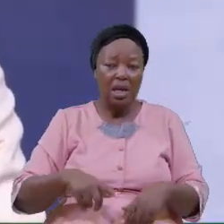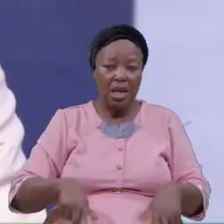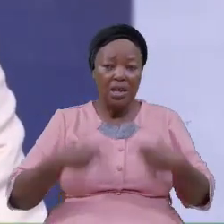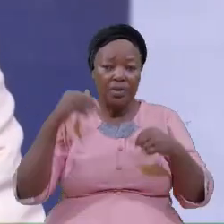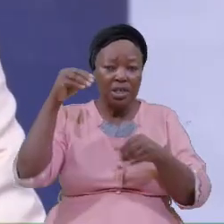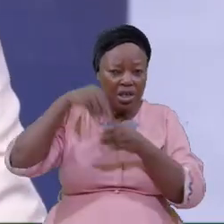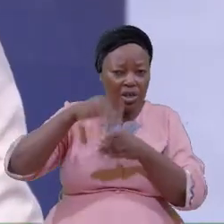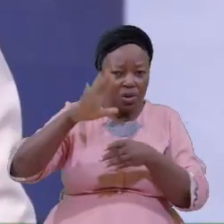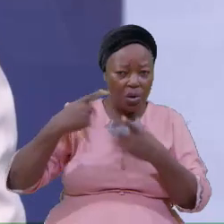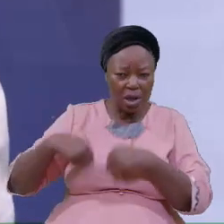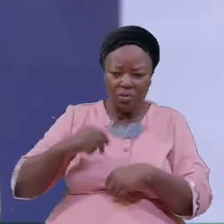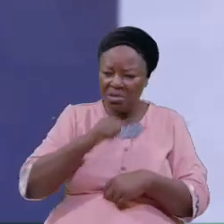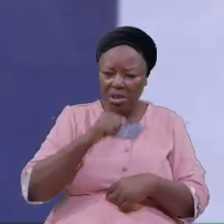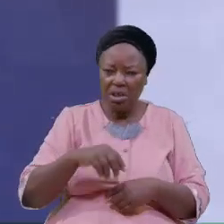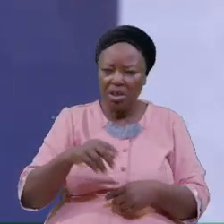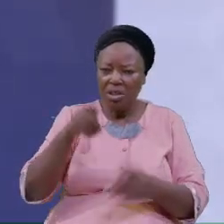him back.